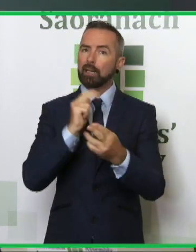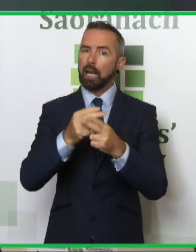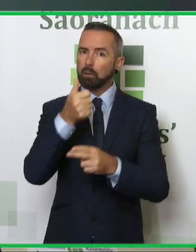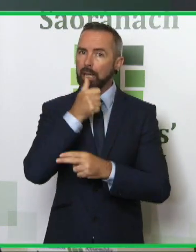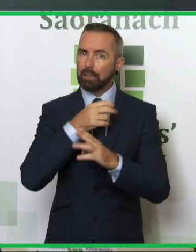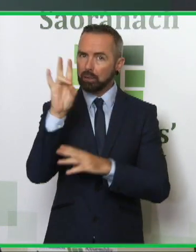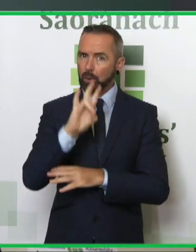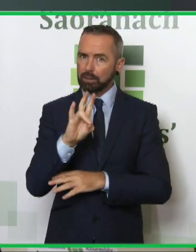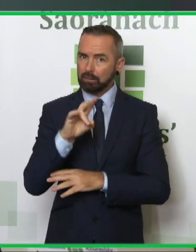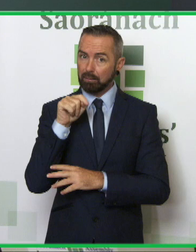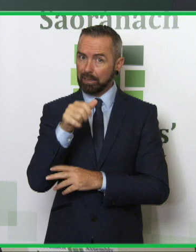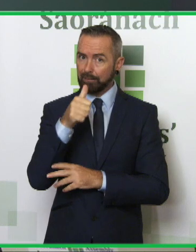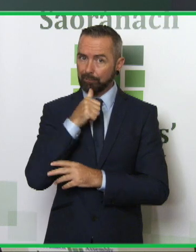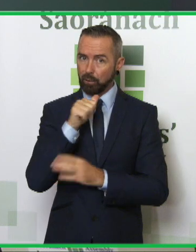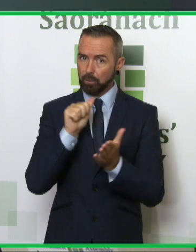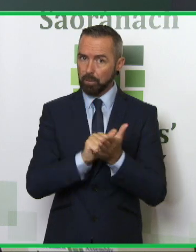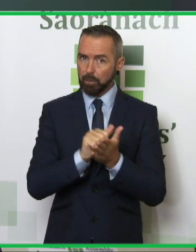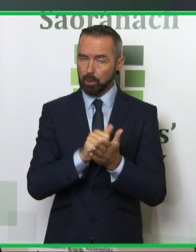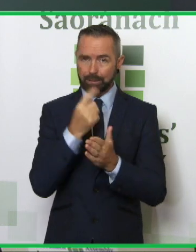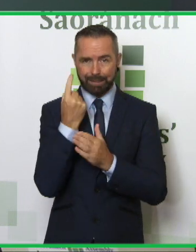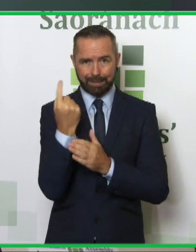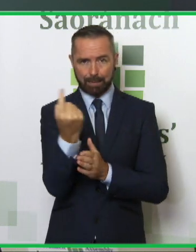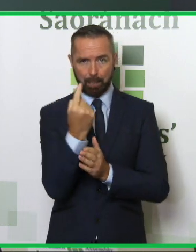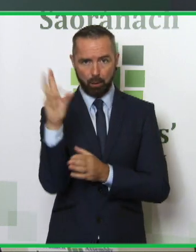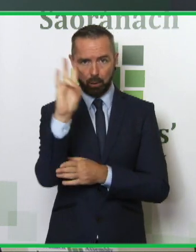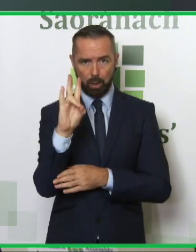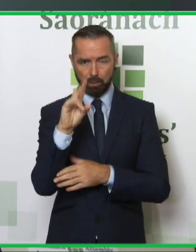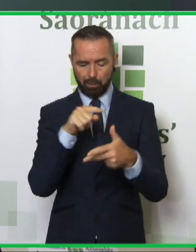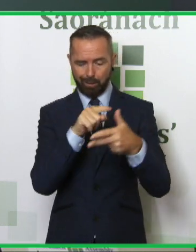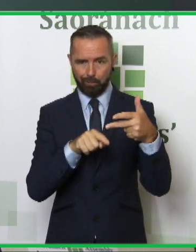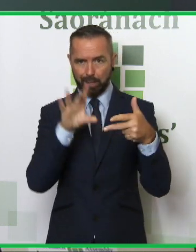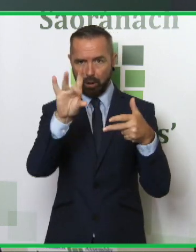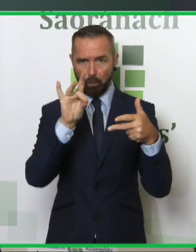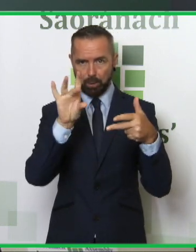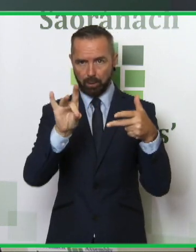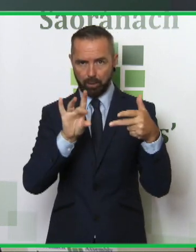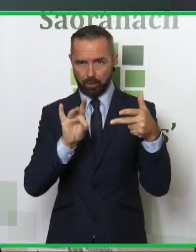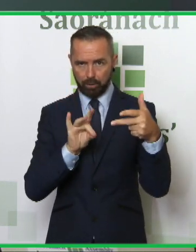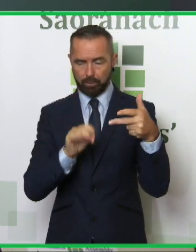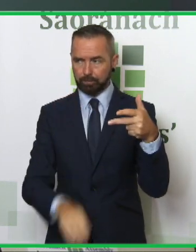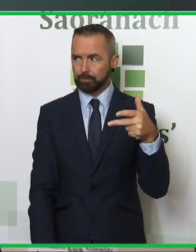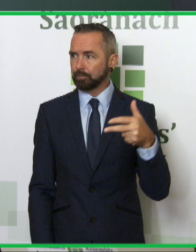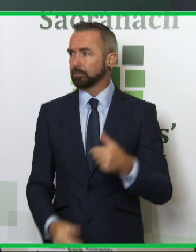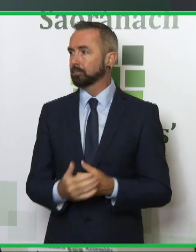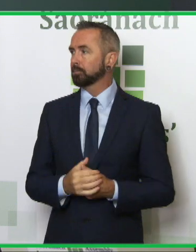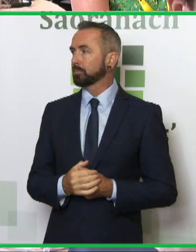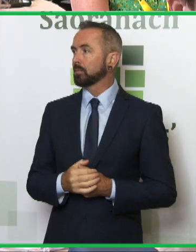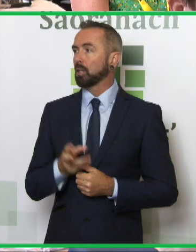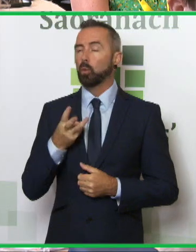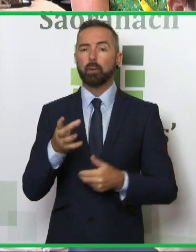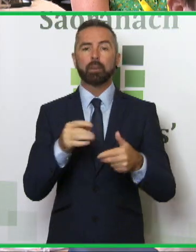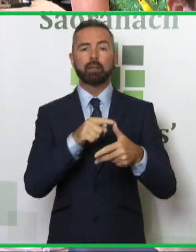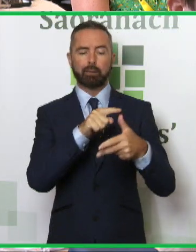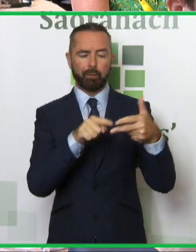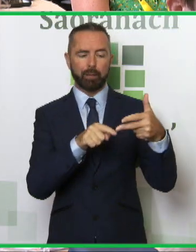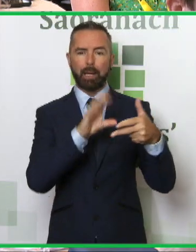this first case, it's basically a single question with 3 options on it as it currently stands. So you'll be asked to pick one